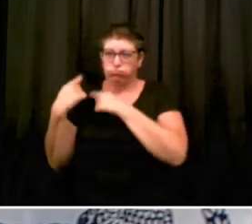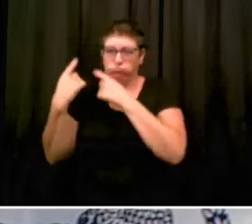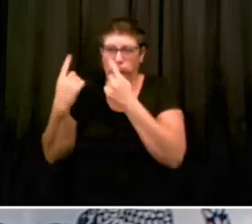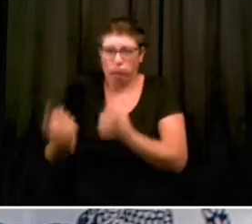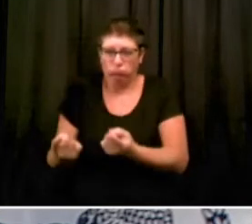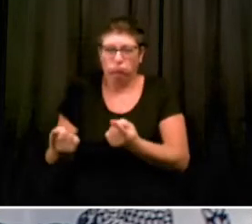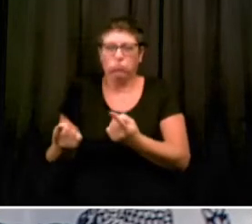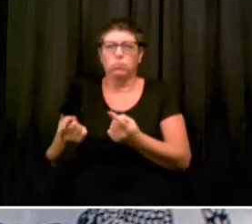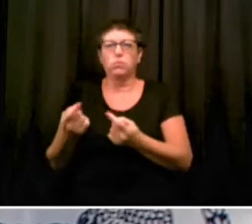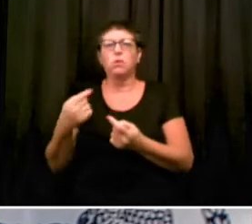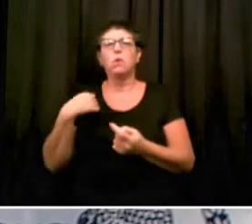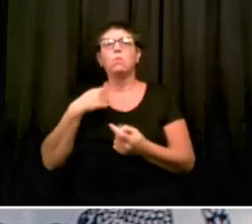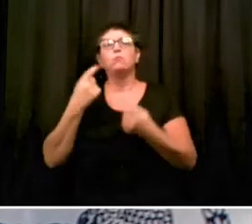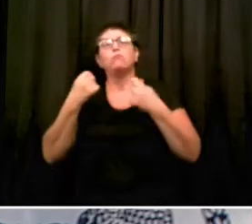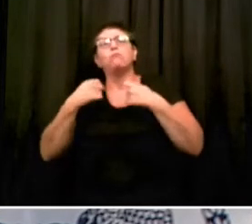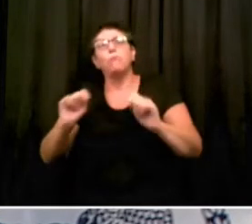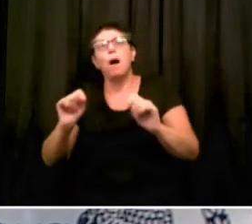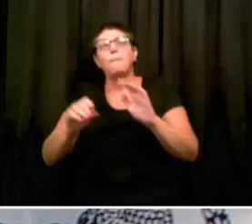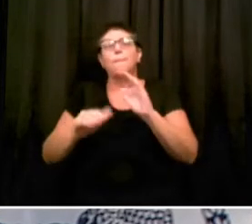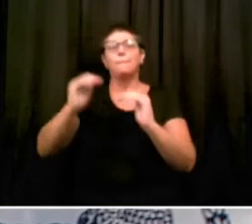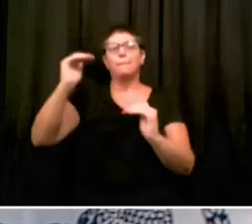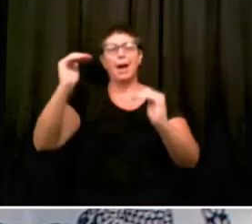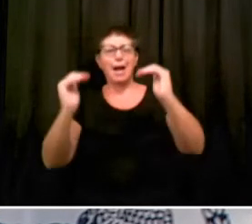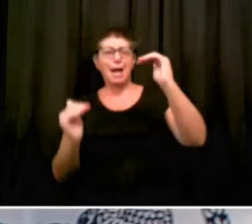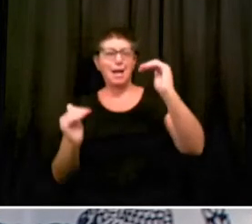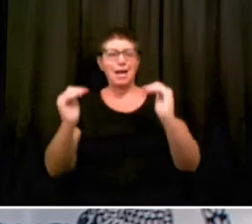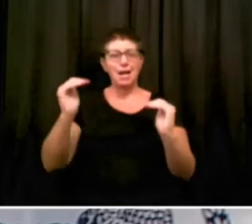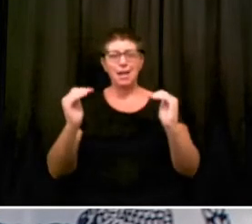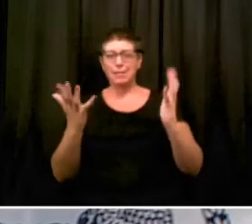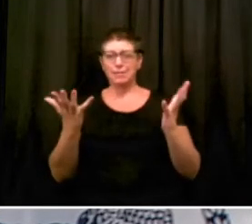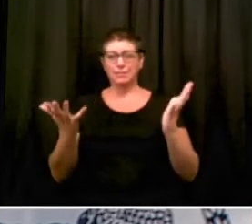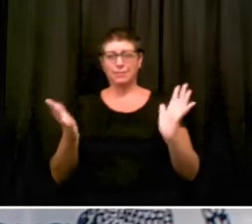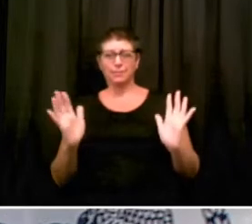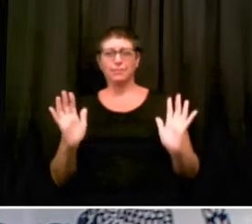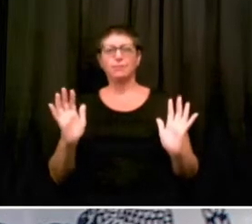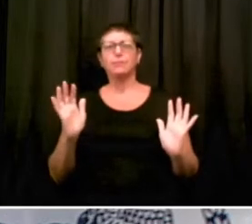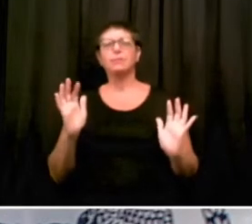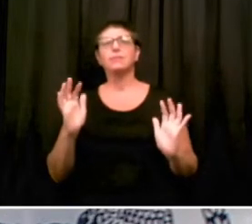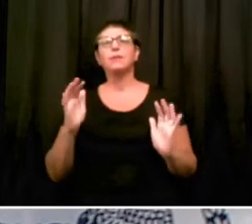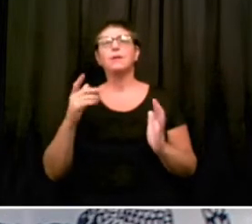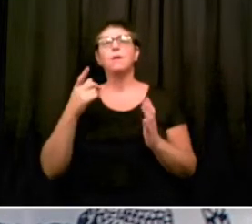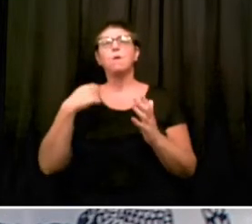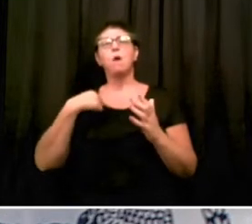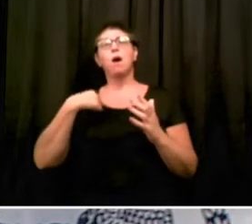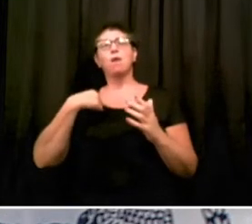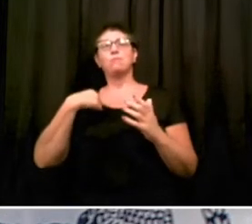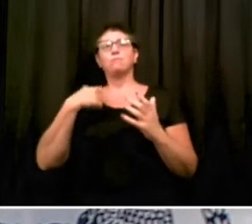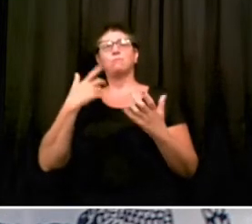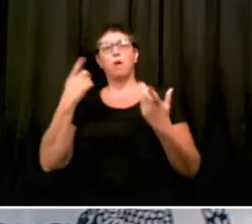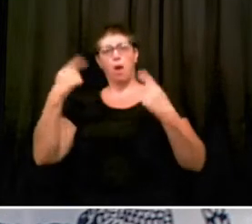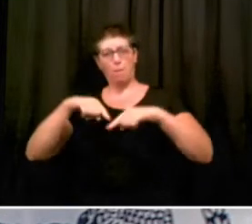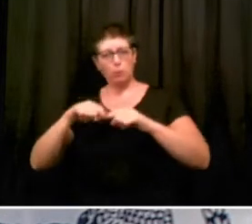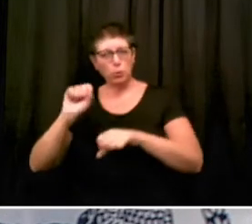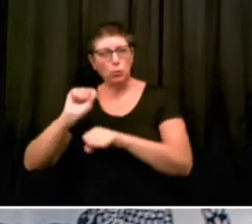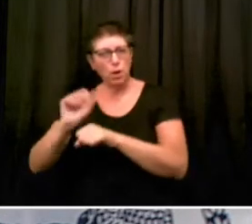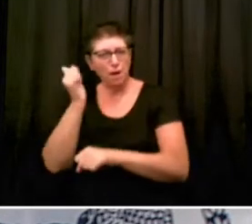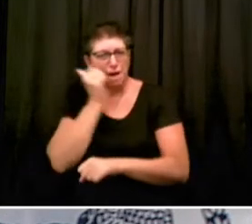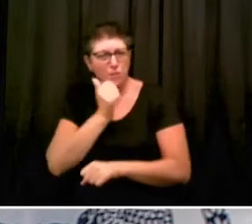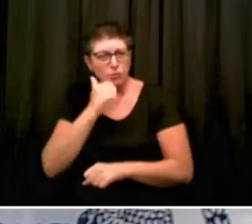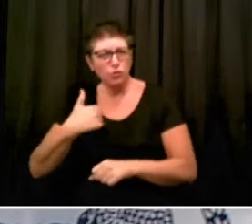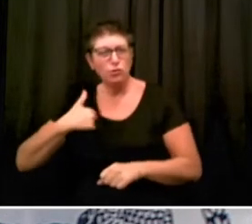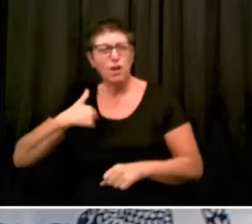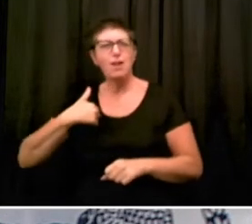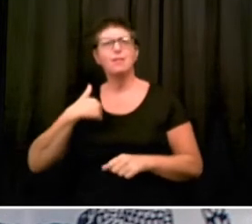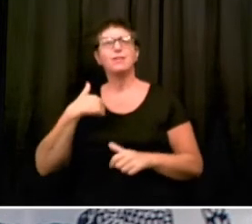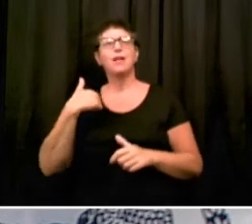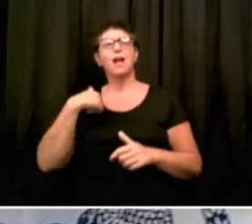equation. What I've seen with my own eyes since I'm here every day is that those different measures have been reduced over